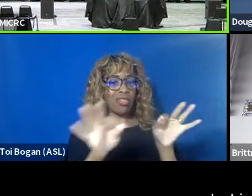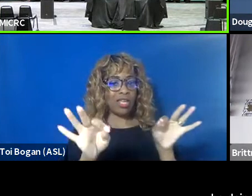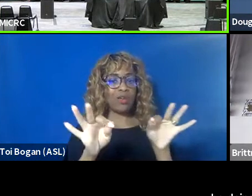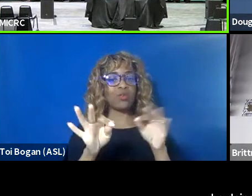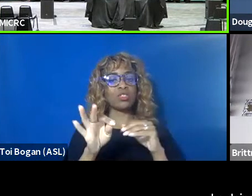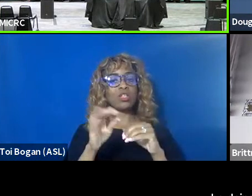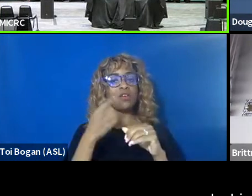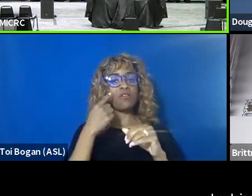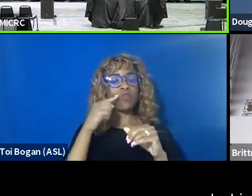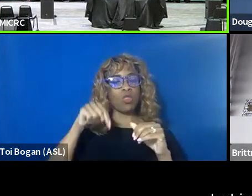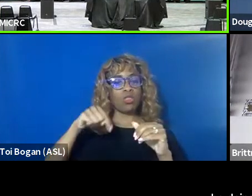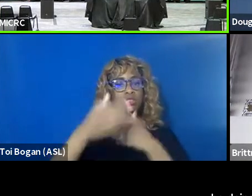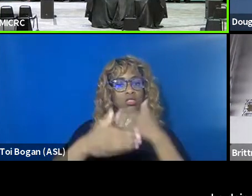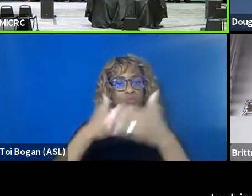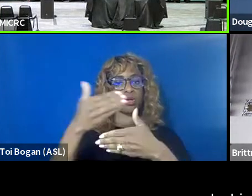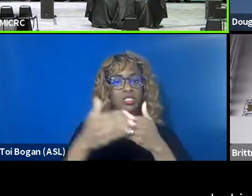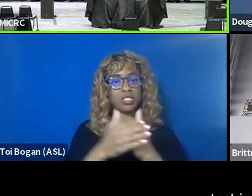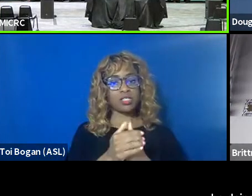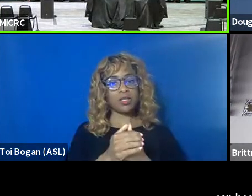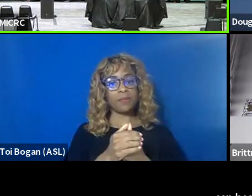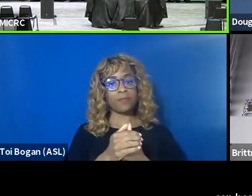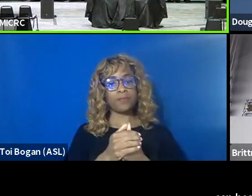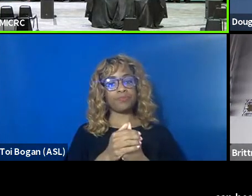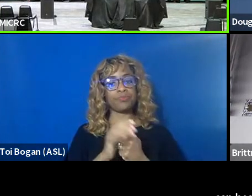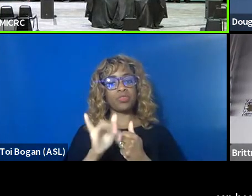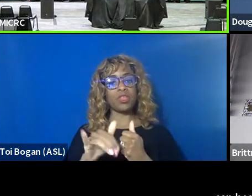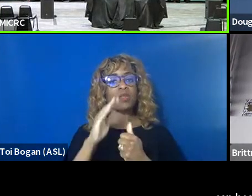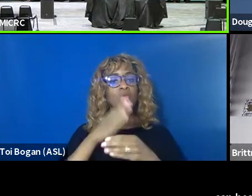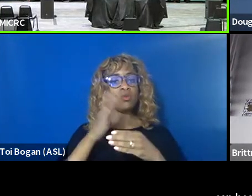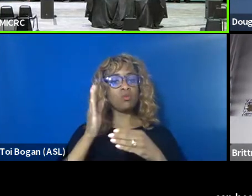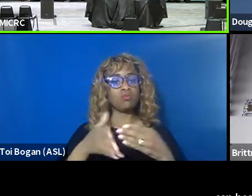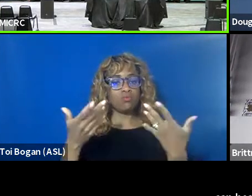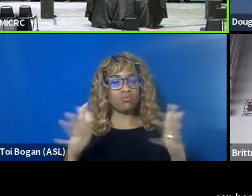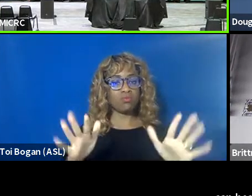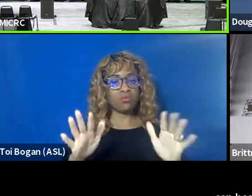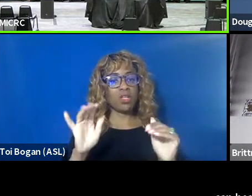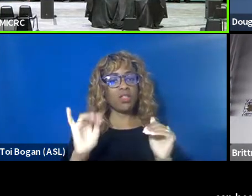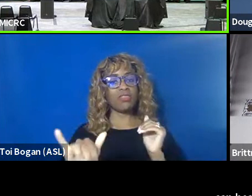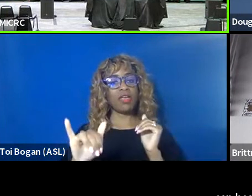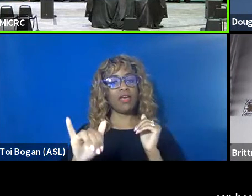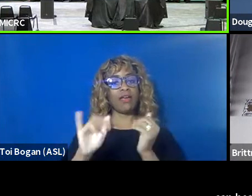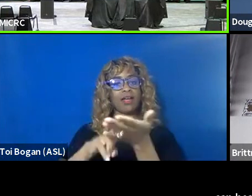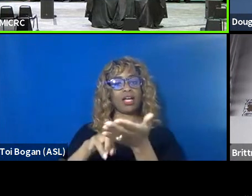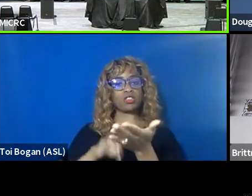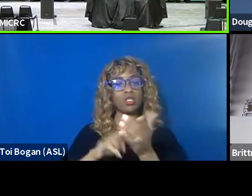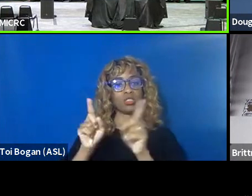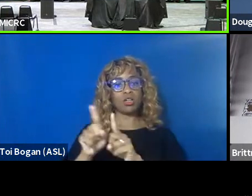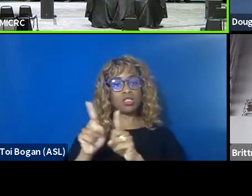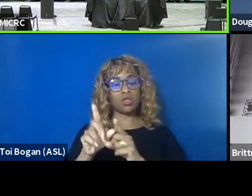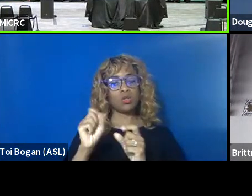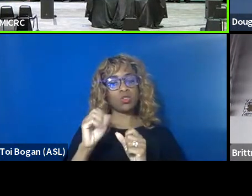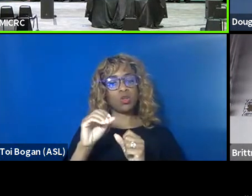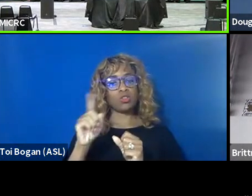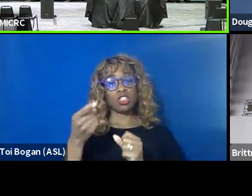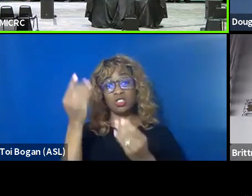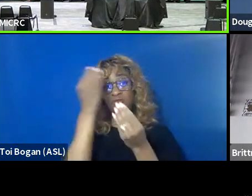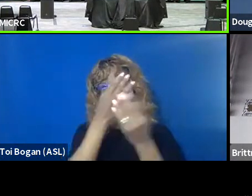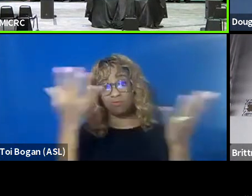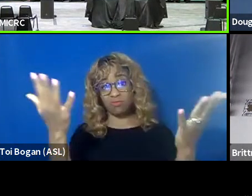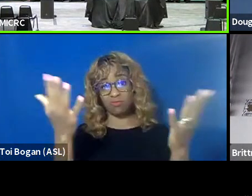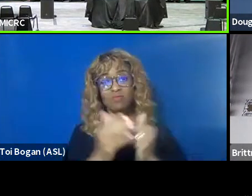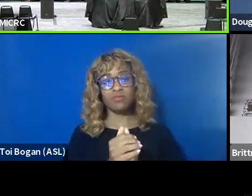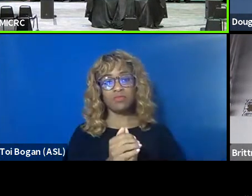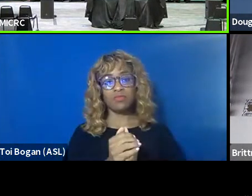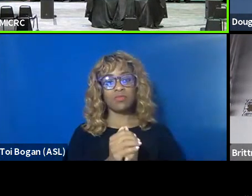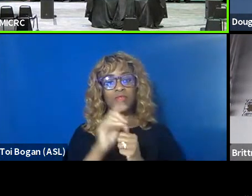to the redistricting process. And then that will conclude that particular contract as well. So just want to inform the commission